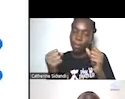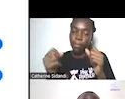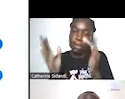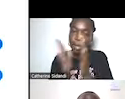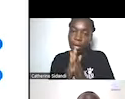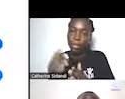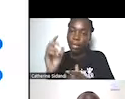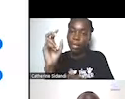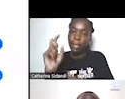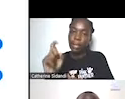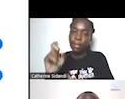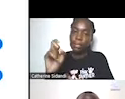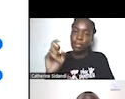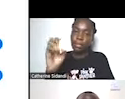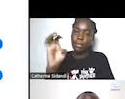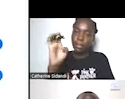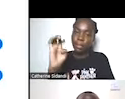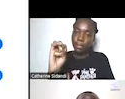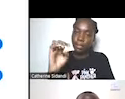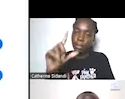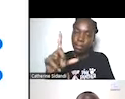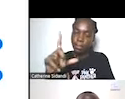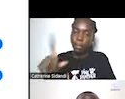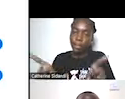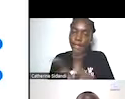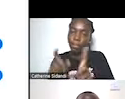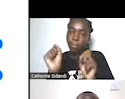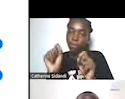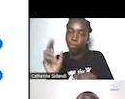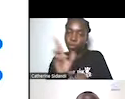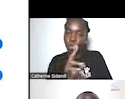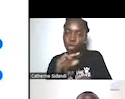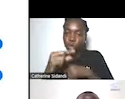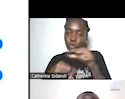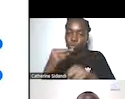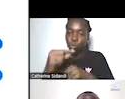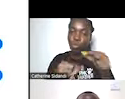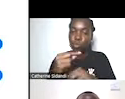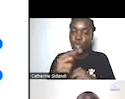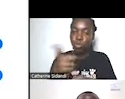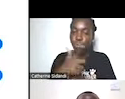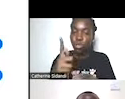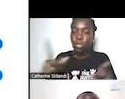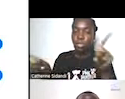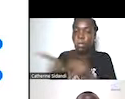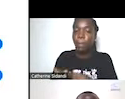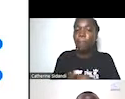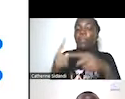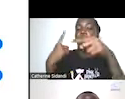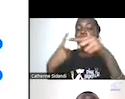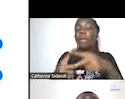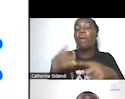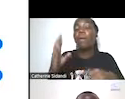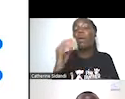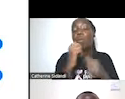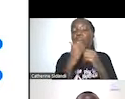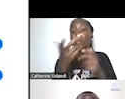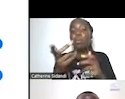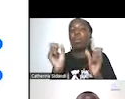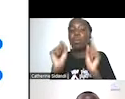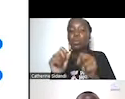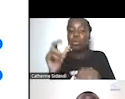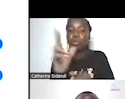used. Google Studio has come up very strongly again, and Tableau has always been there. So these